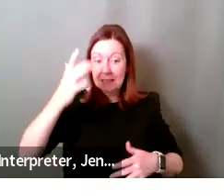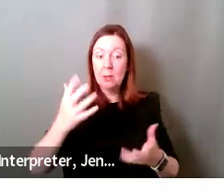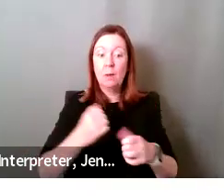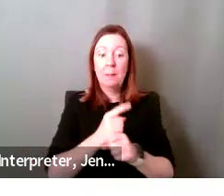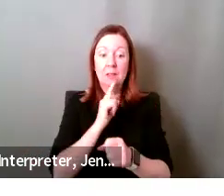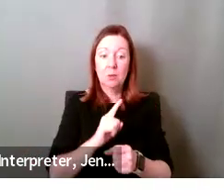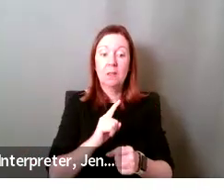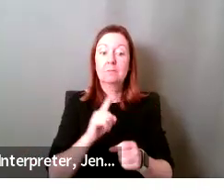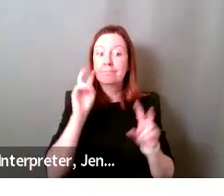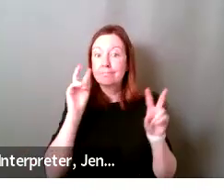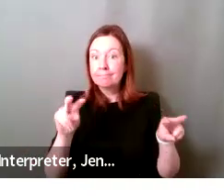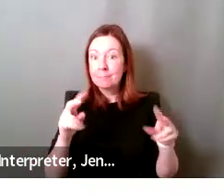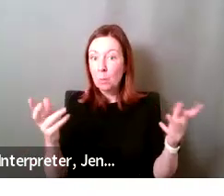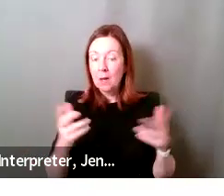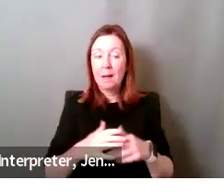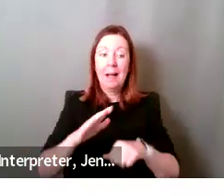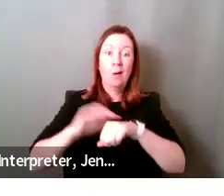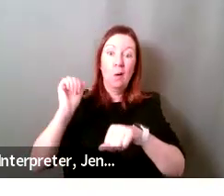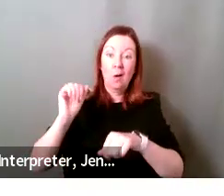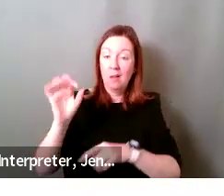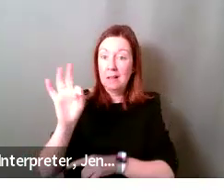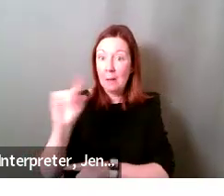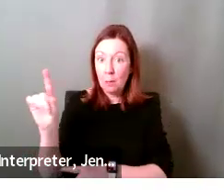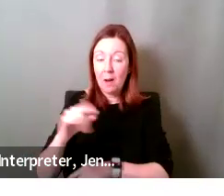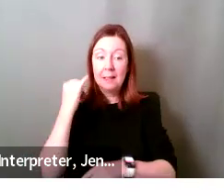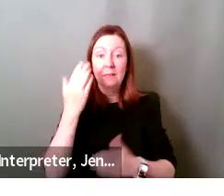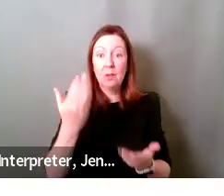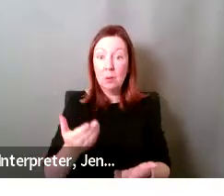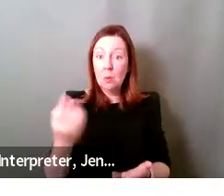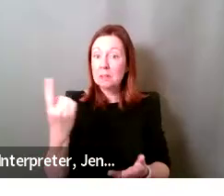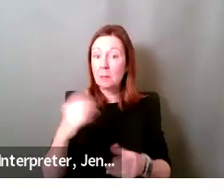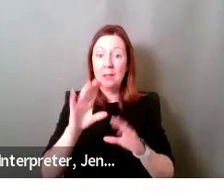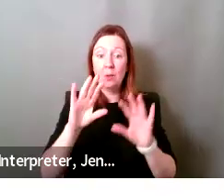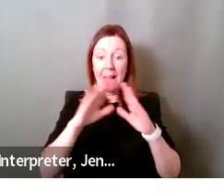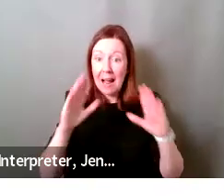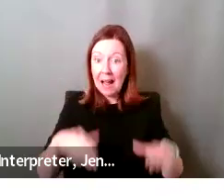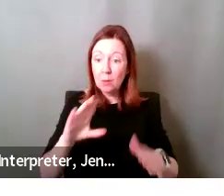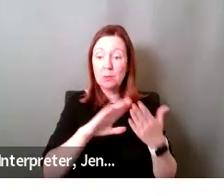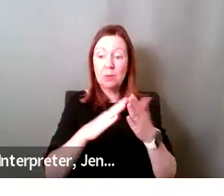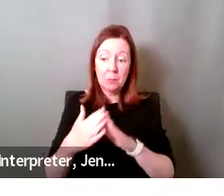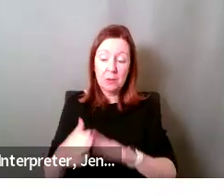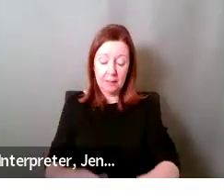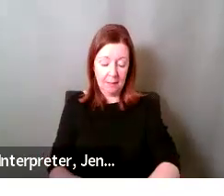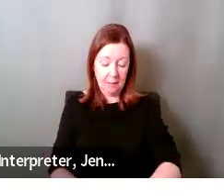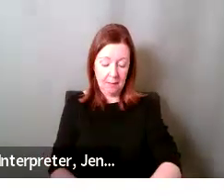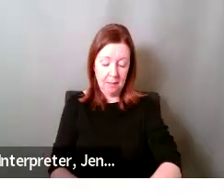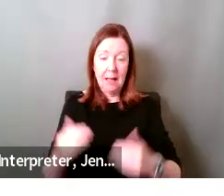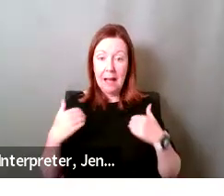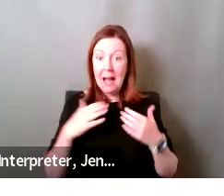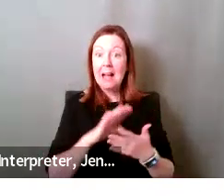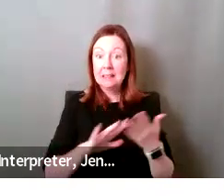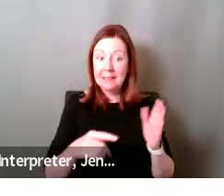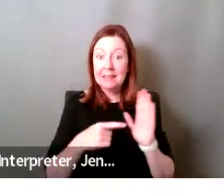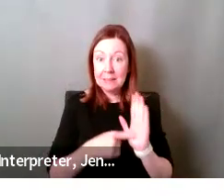to be on the lookout for and call 911 if you or anyone in your household, your community, has these